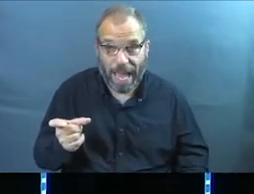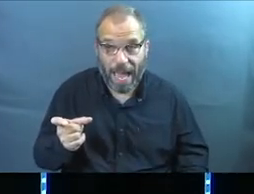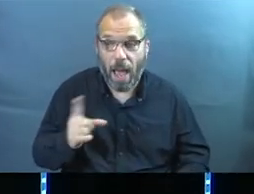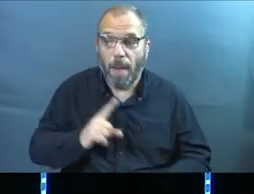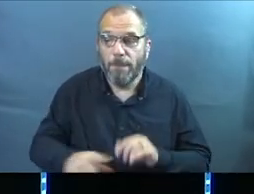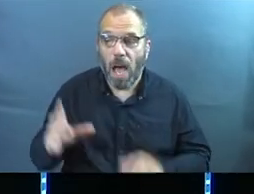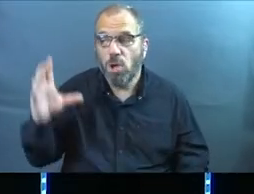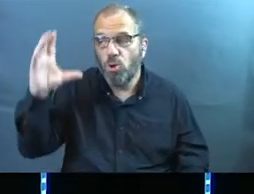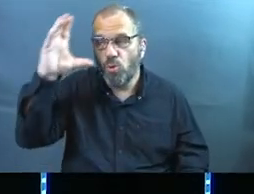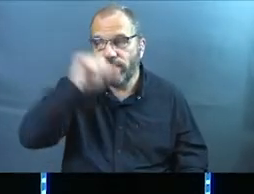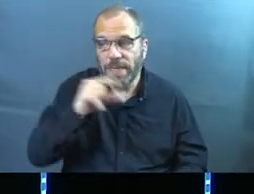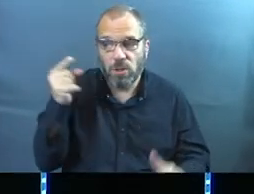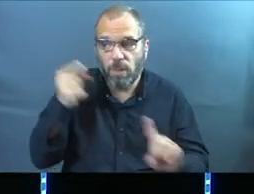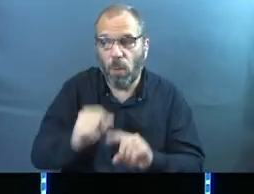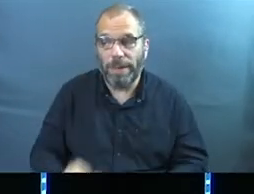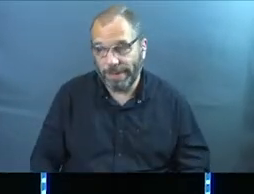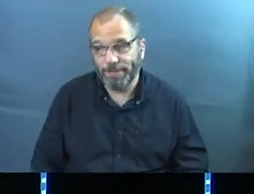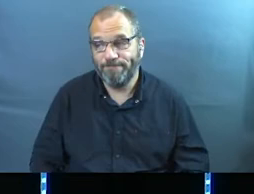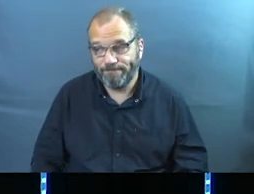But you've missed the big point.